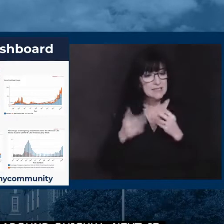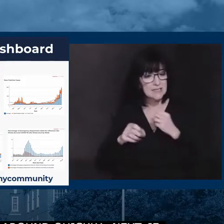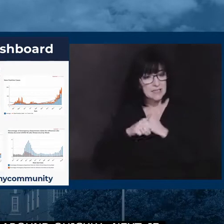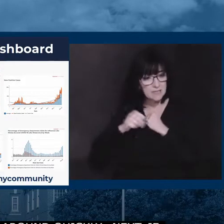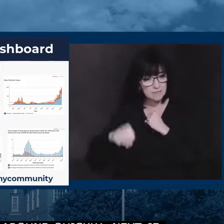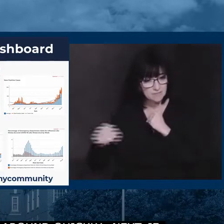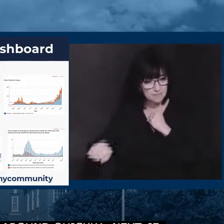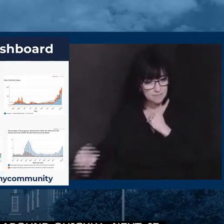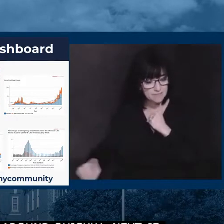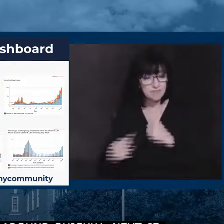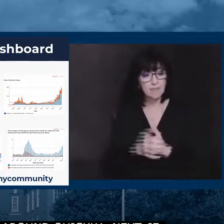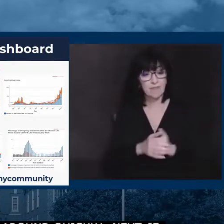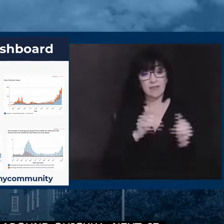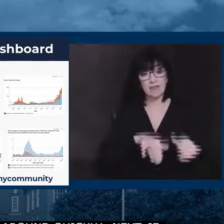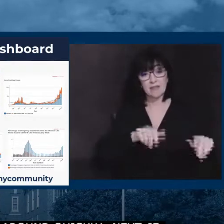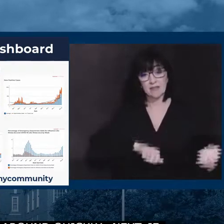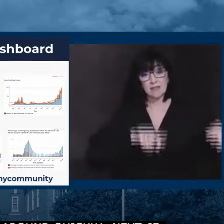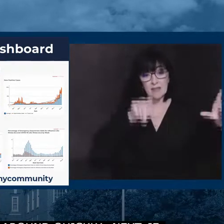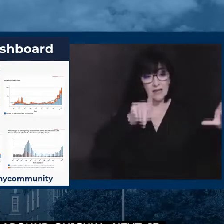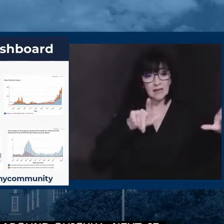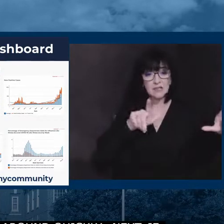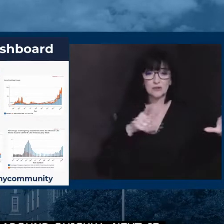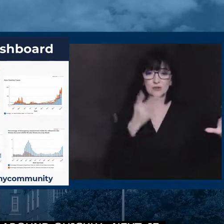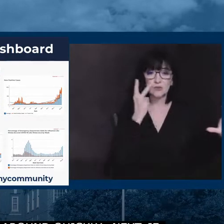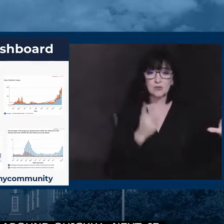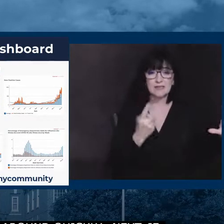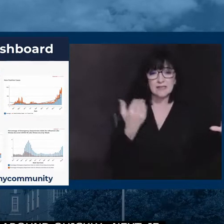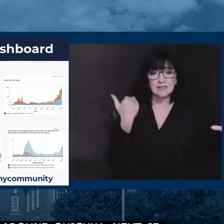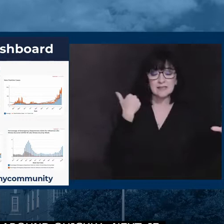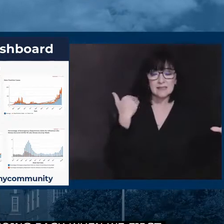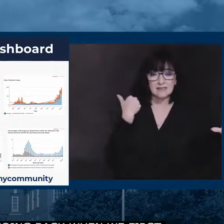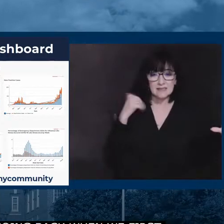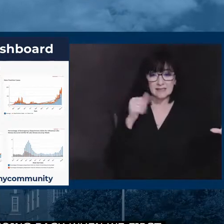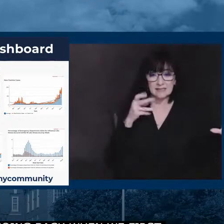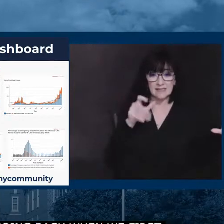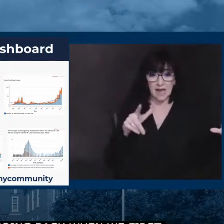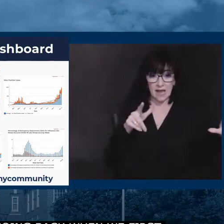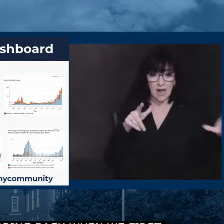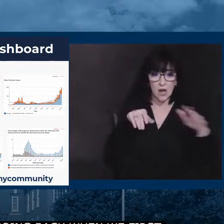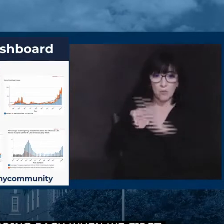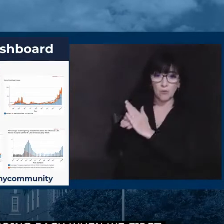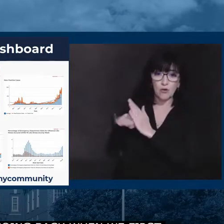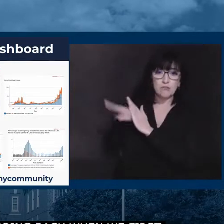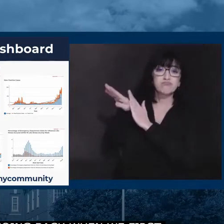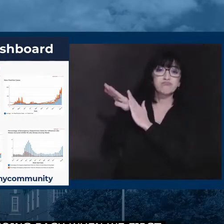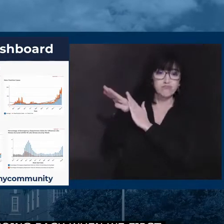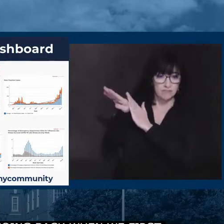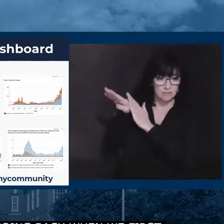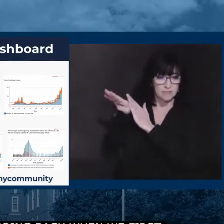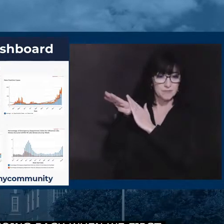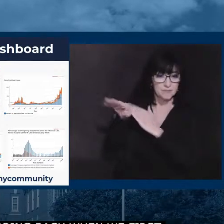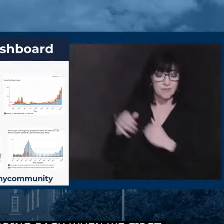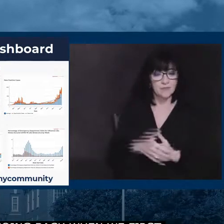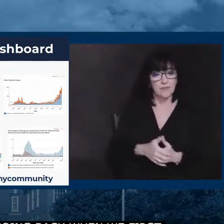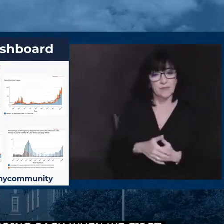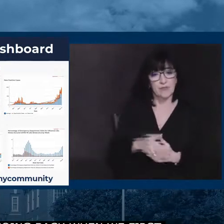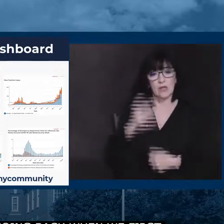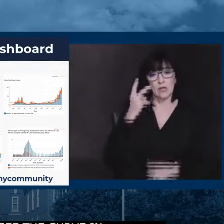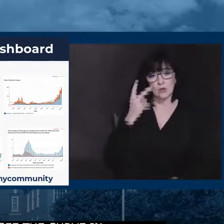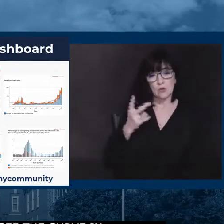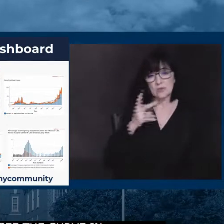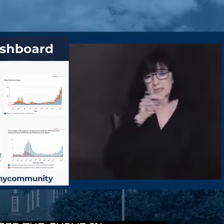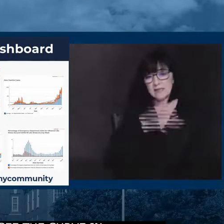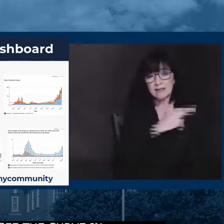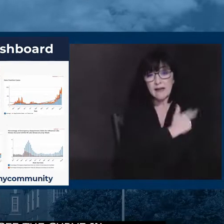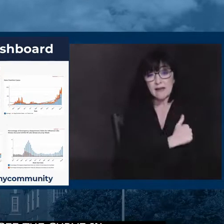see the April surge in current hospitalizations. Hospitalizations curve there is a good one to compare